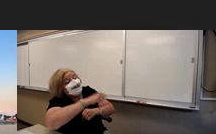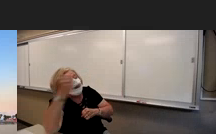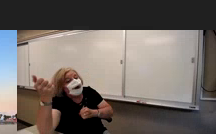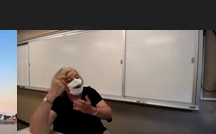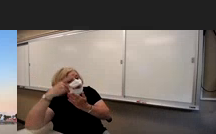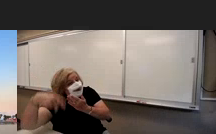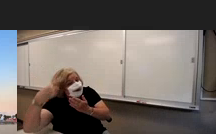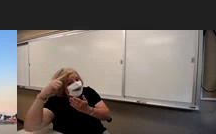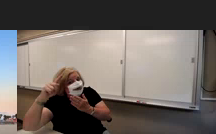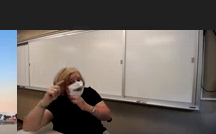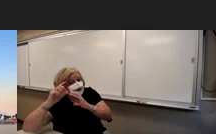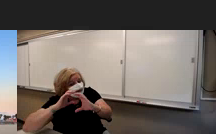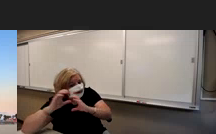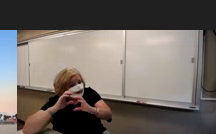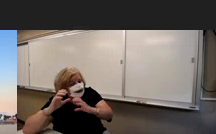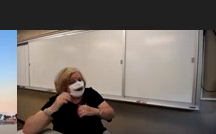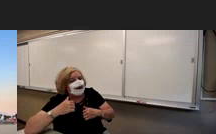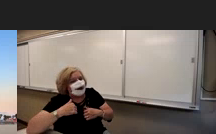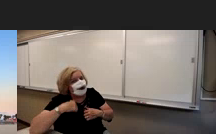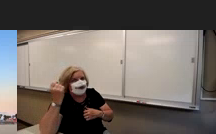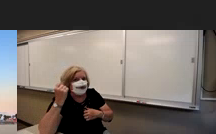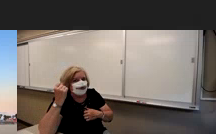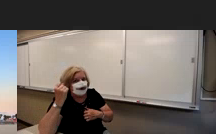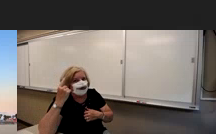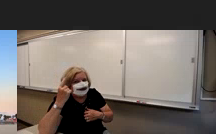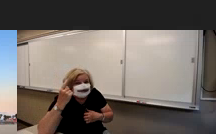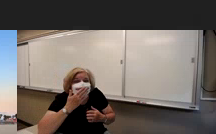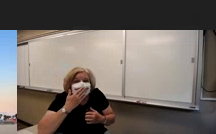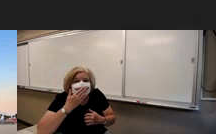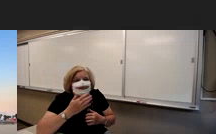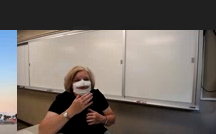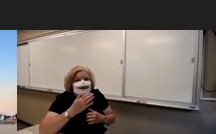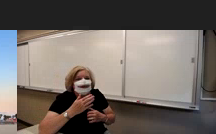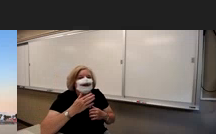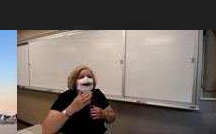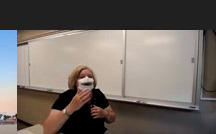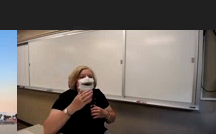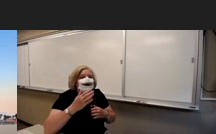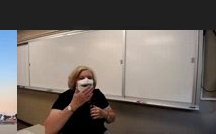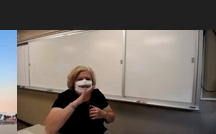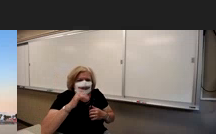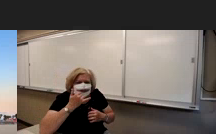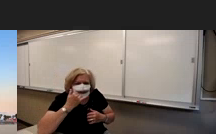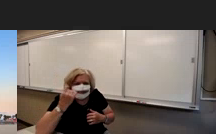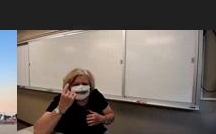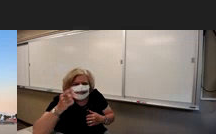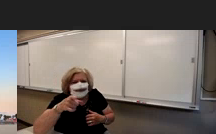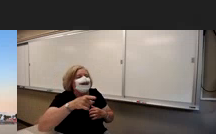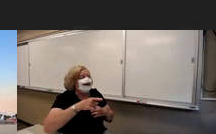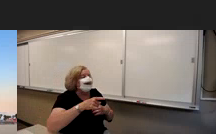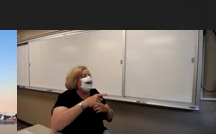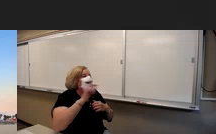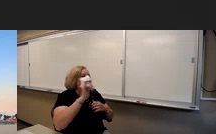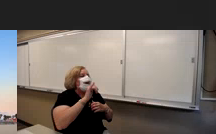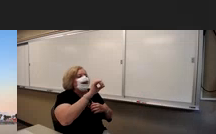programs for communicating, I realize the spell wrong, such as Slack or instant messaging,